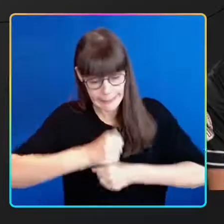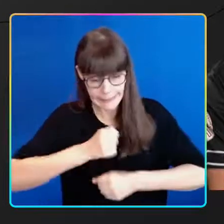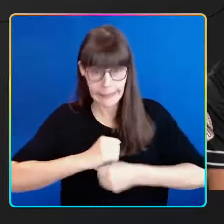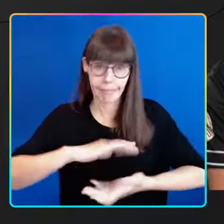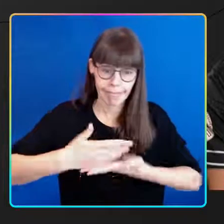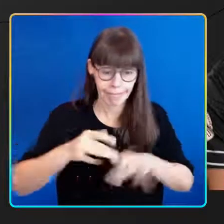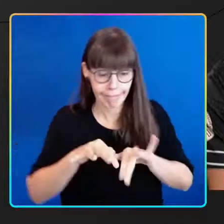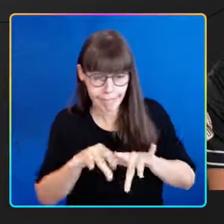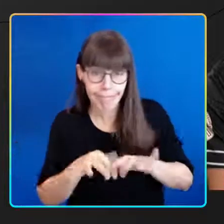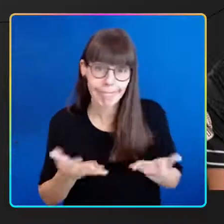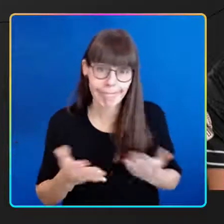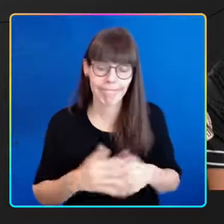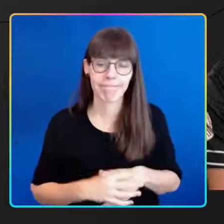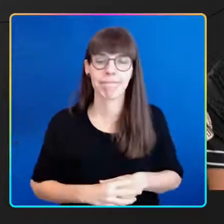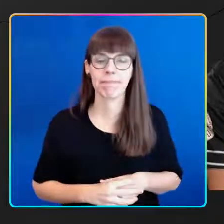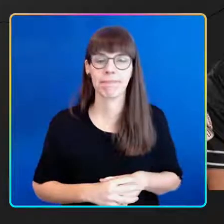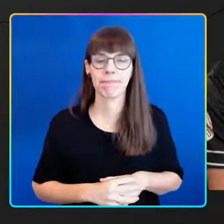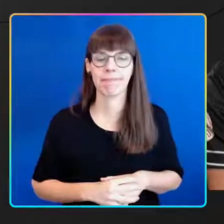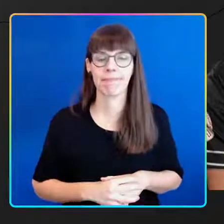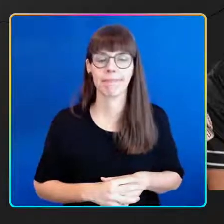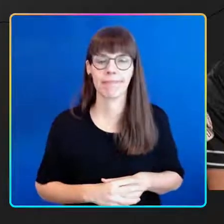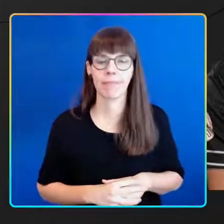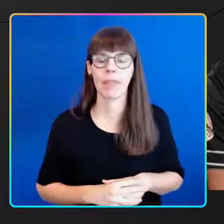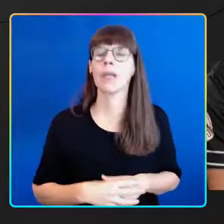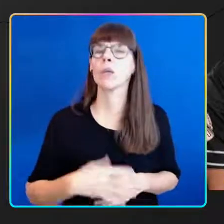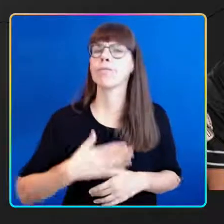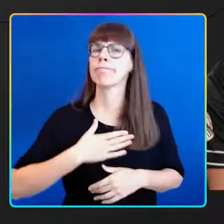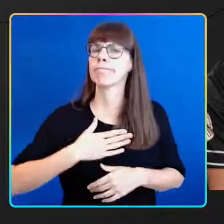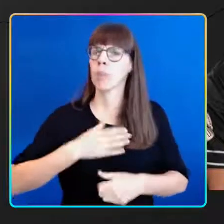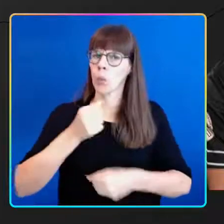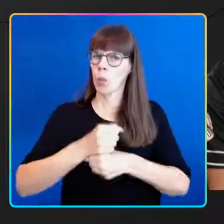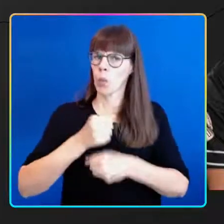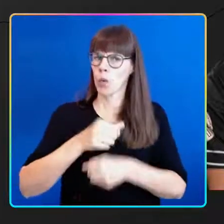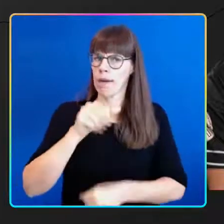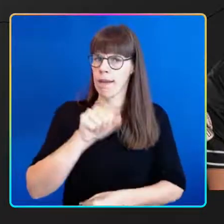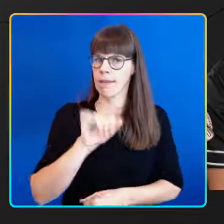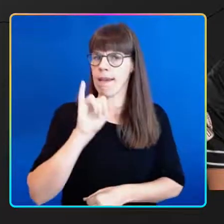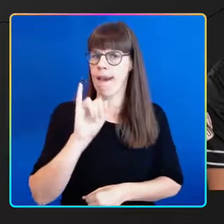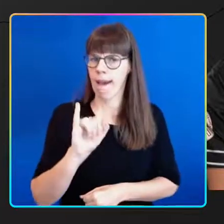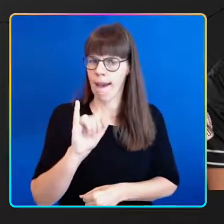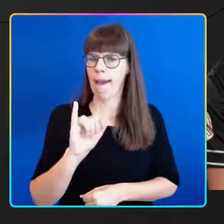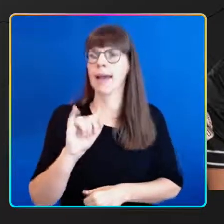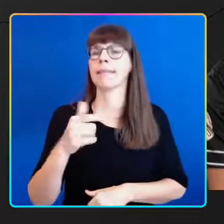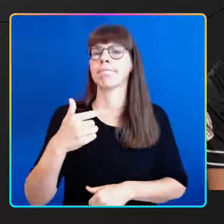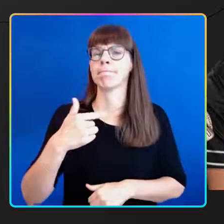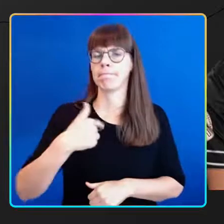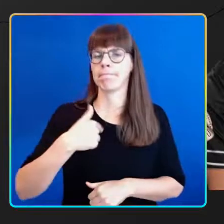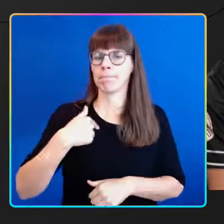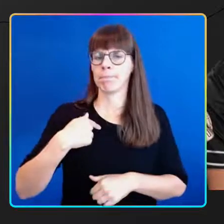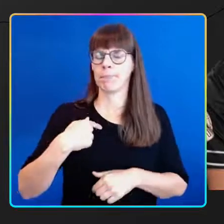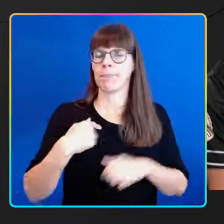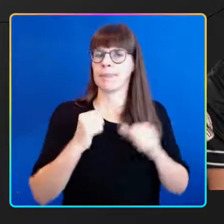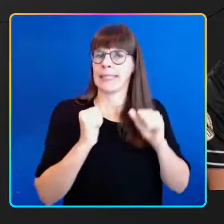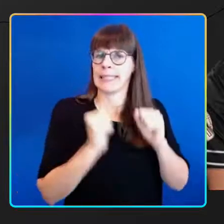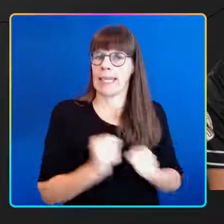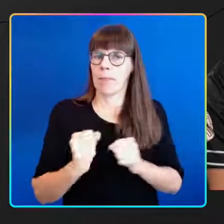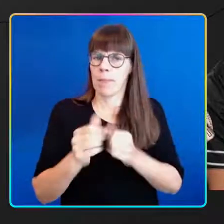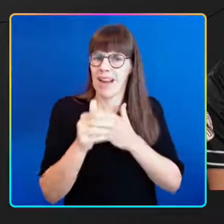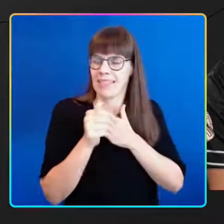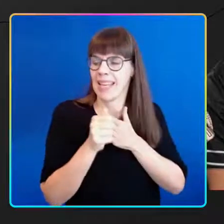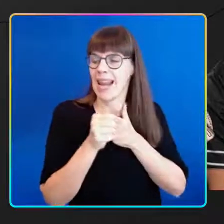regarding to what I do in my role, so I am the capability lead for ML and AI